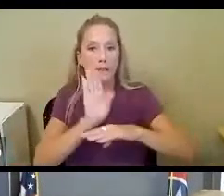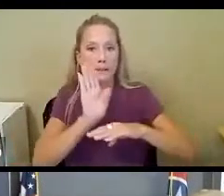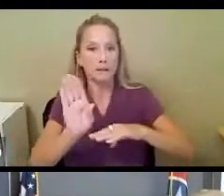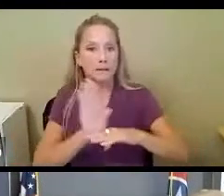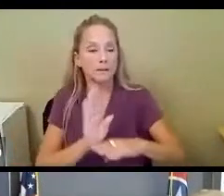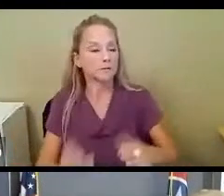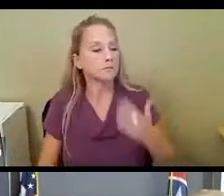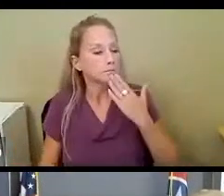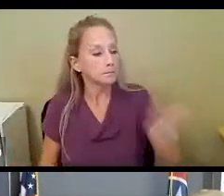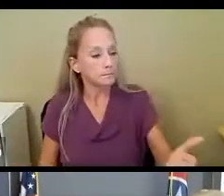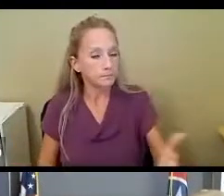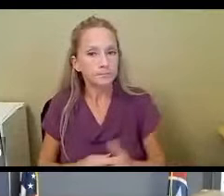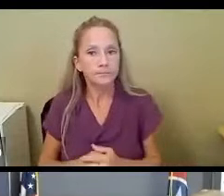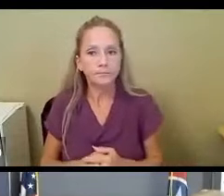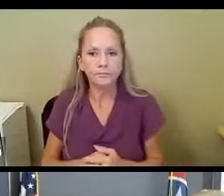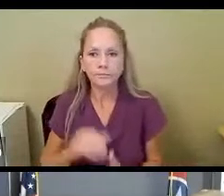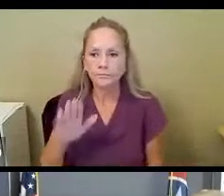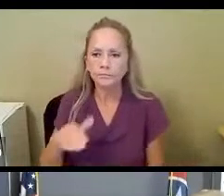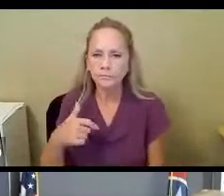I have a question